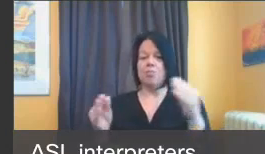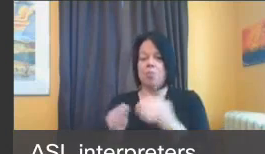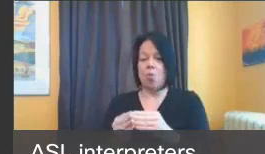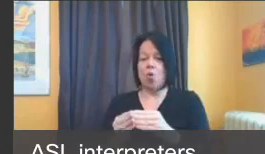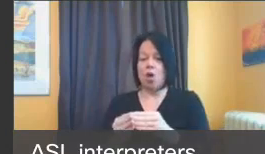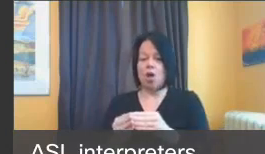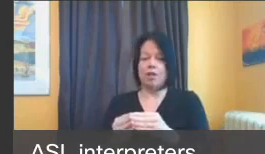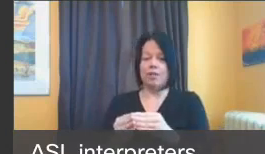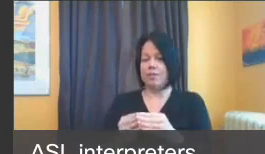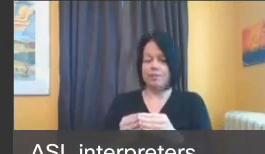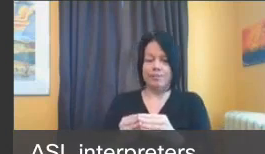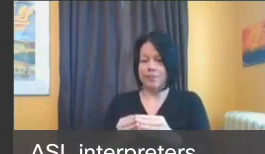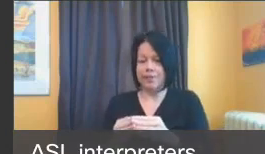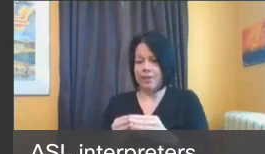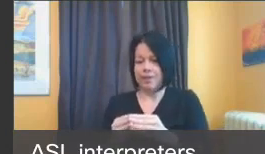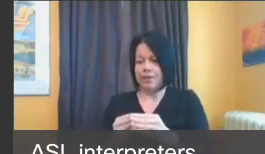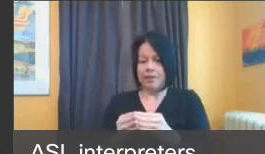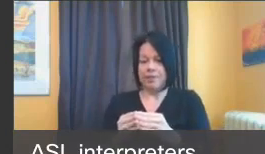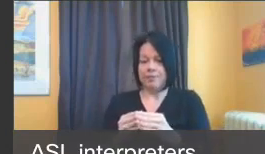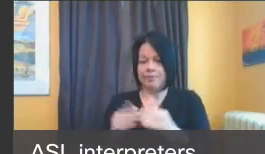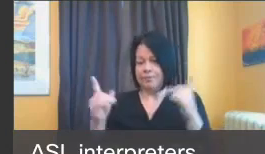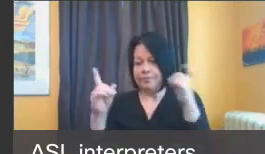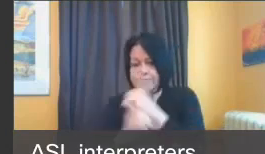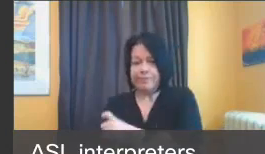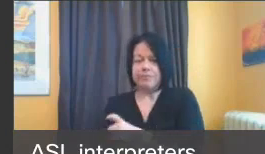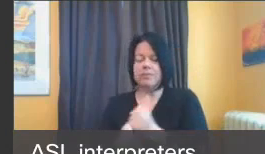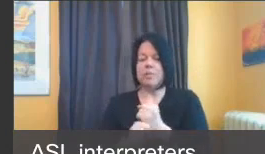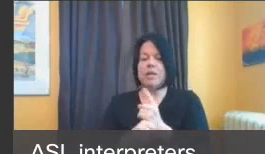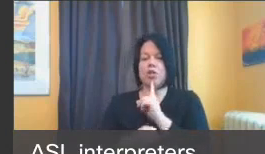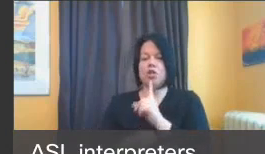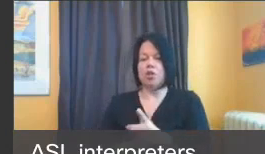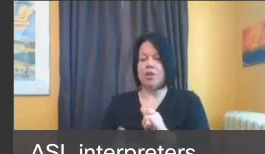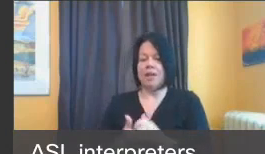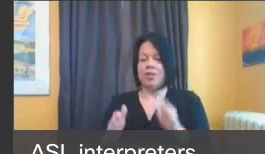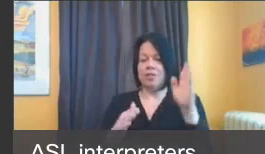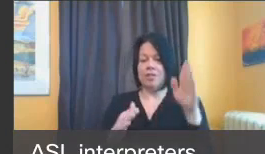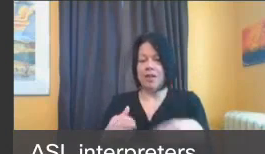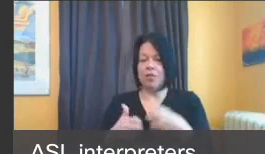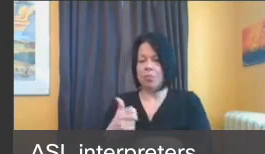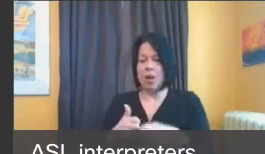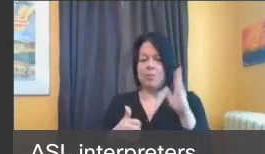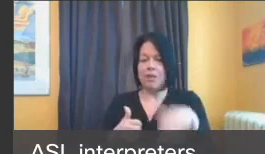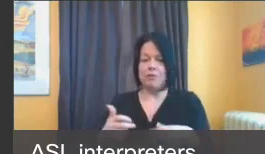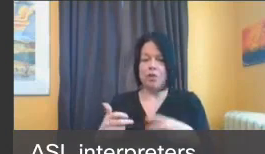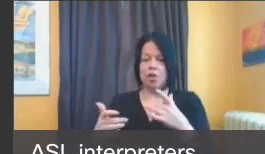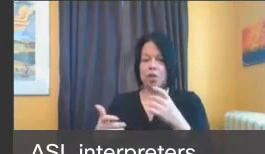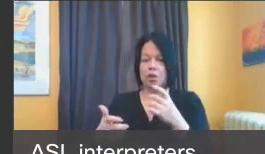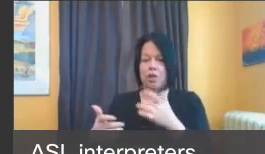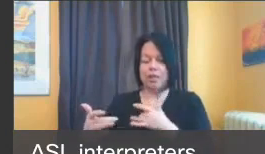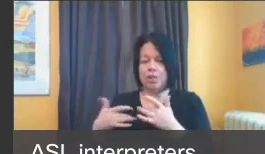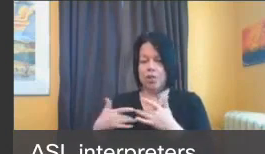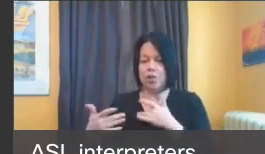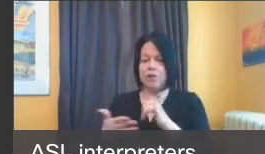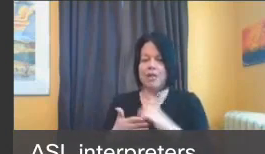of bureaucracy put in place just to make sure that there's never, you know, never a problem, never a concern that that somebody